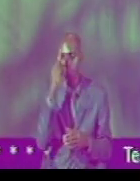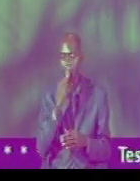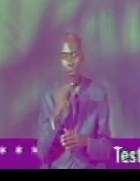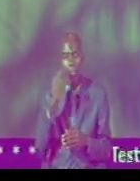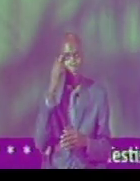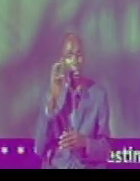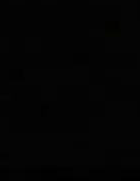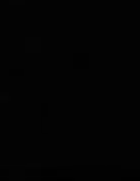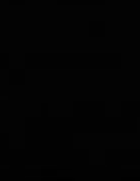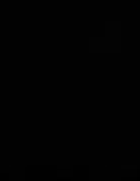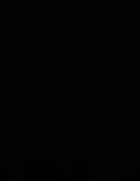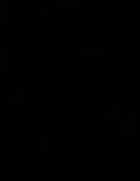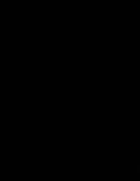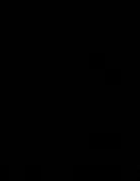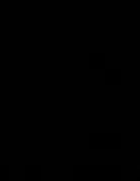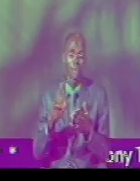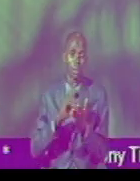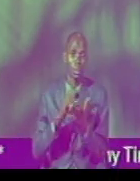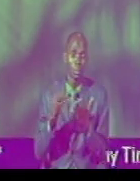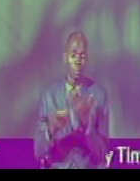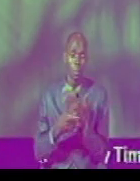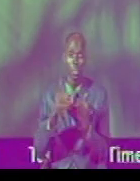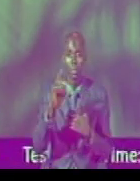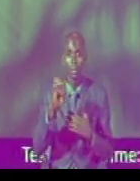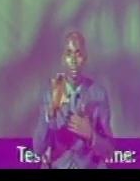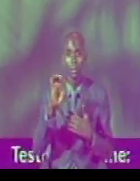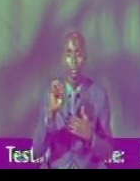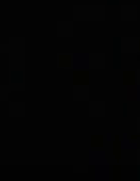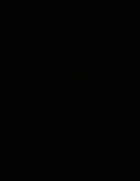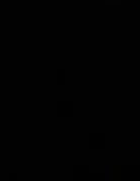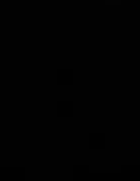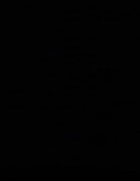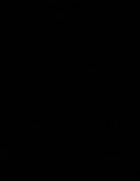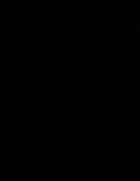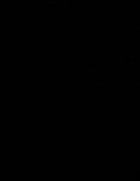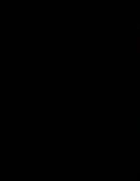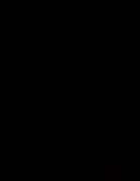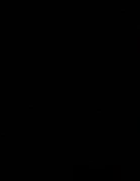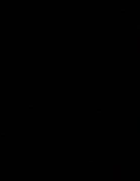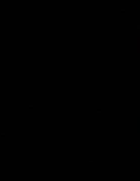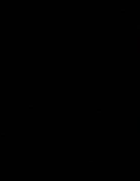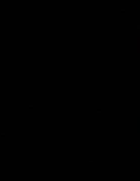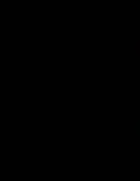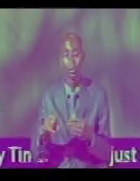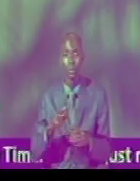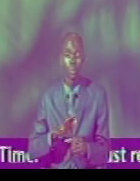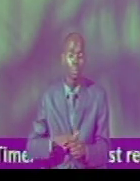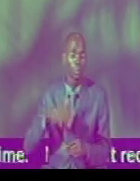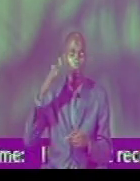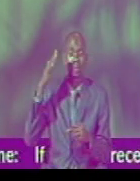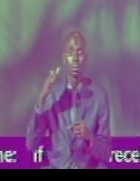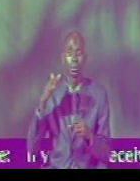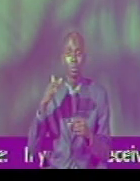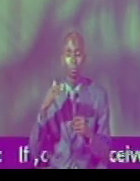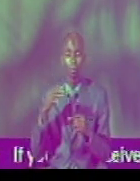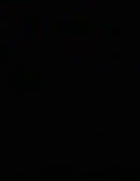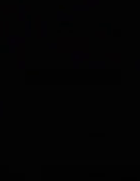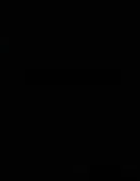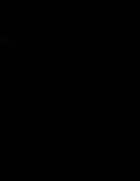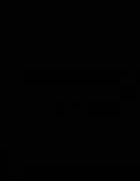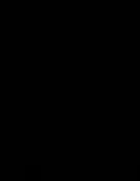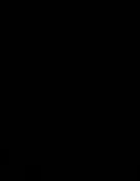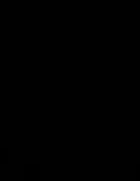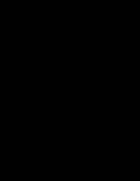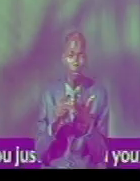edition of the Global Crusade, I determined that this thing must stop.